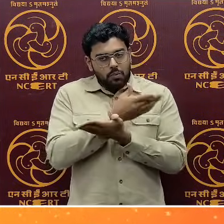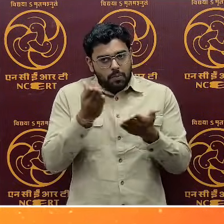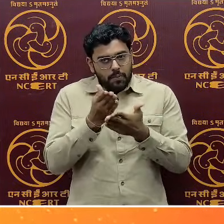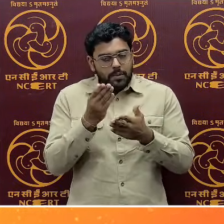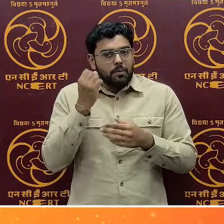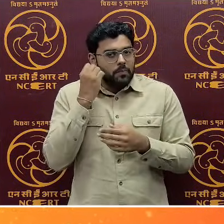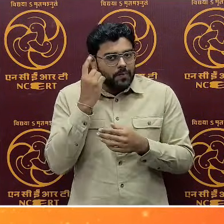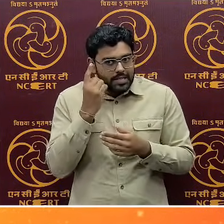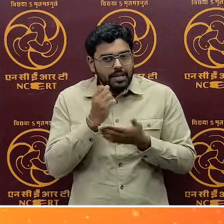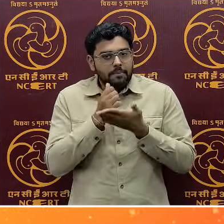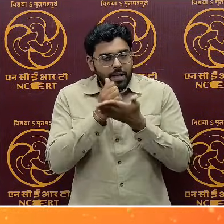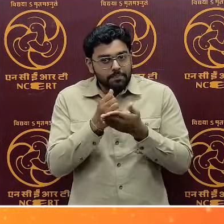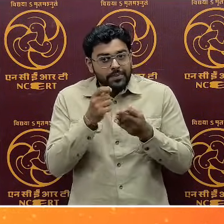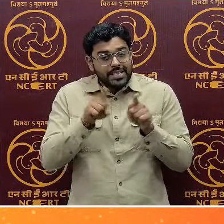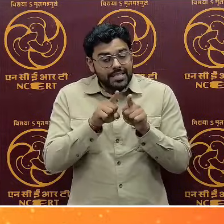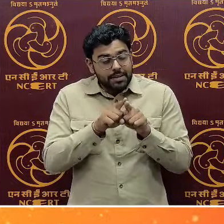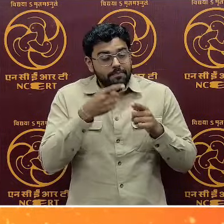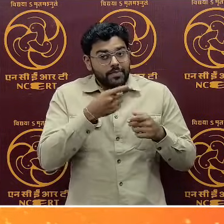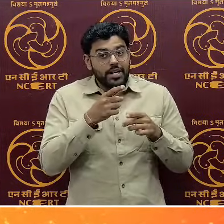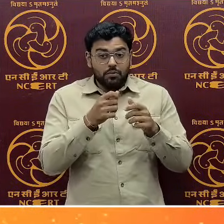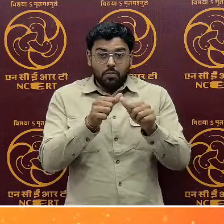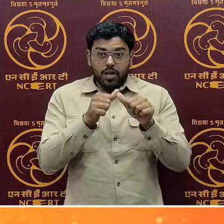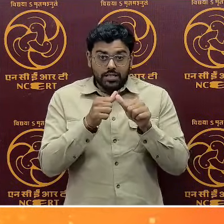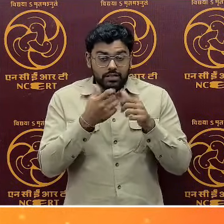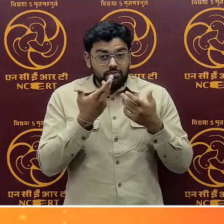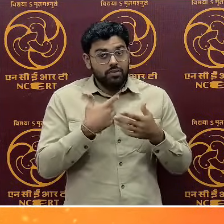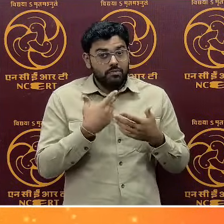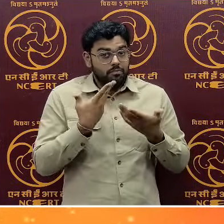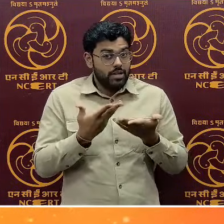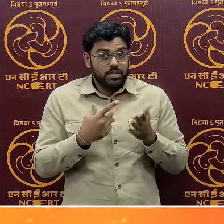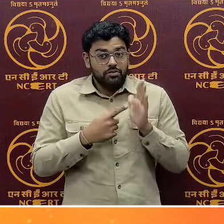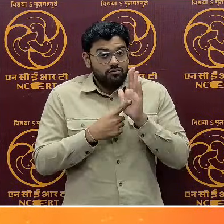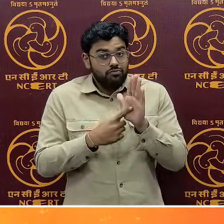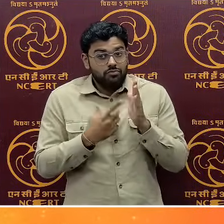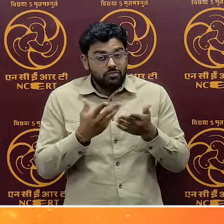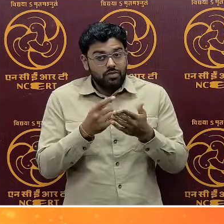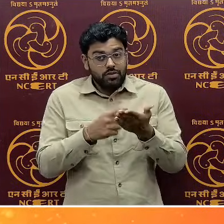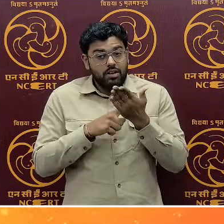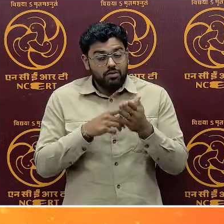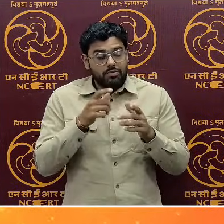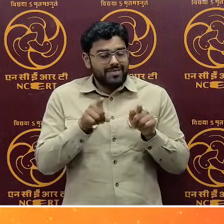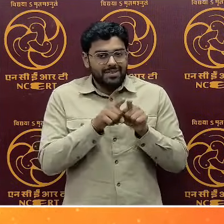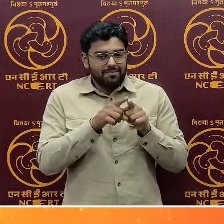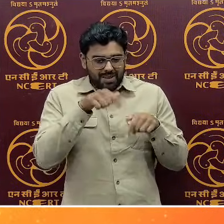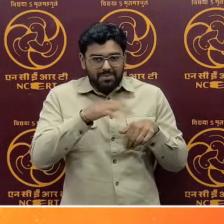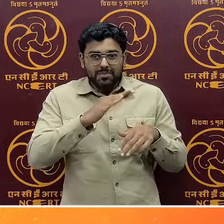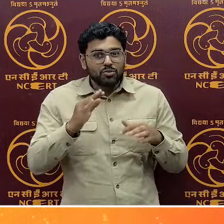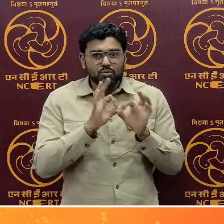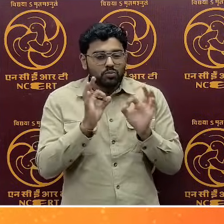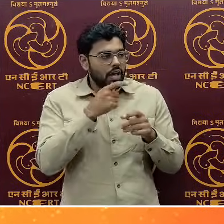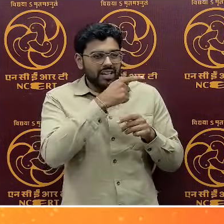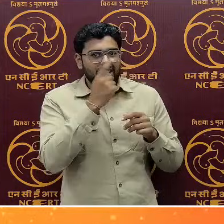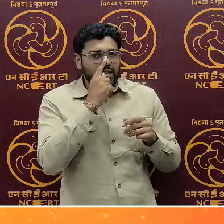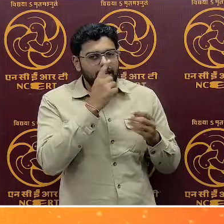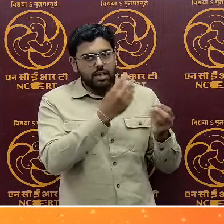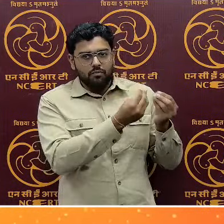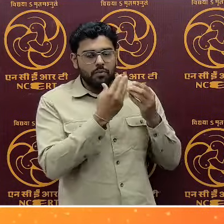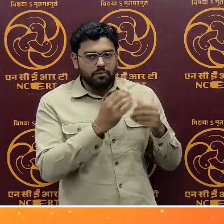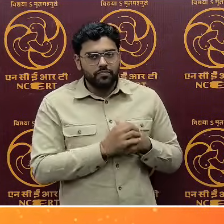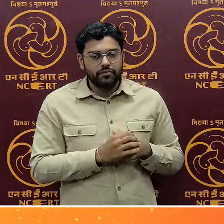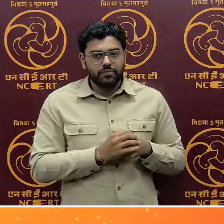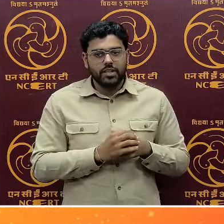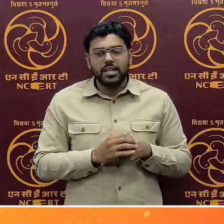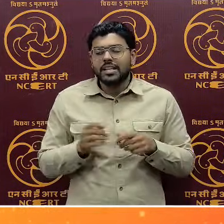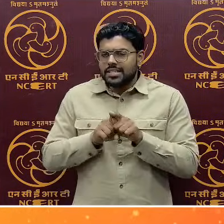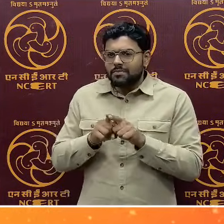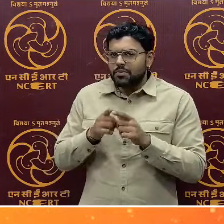and then you have to tell me, and Harpreet ma'am will tell me, Yes. Representing all the students also, Yeah. that which case it is. Even you can try to